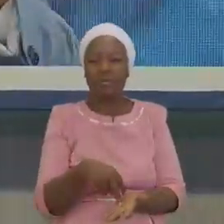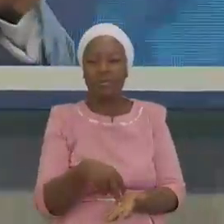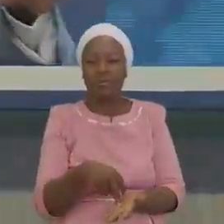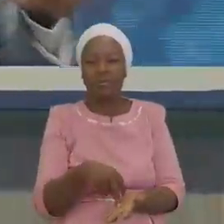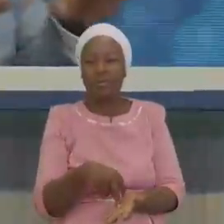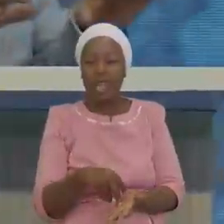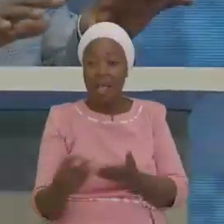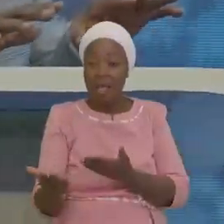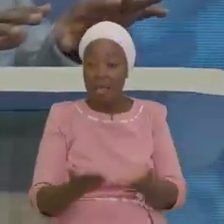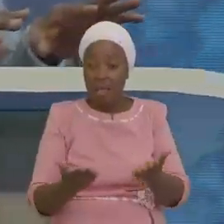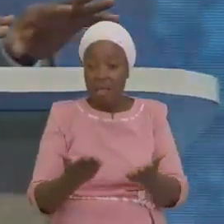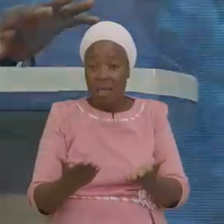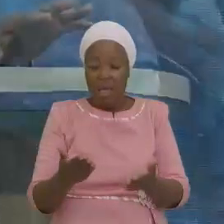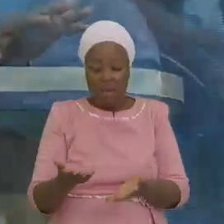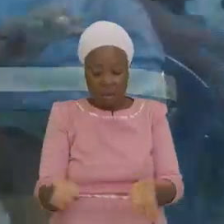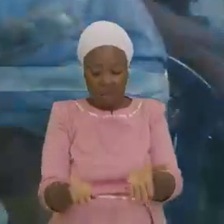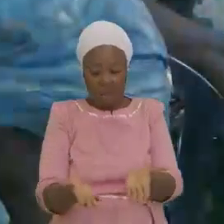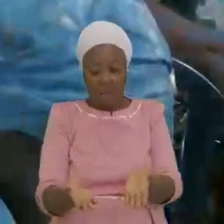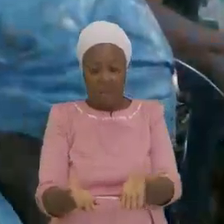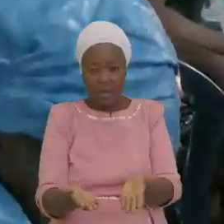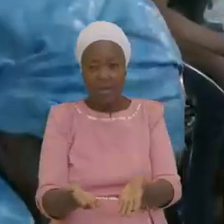Here in front of me, stand up there.